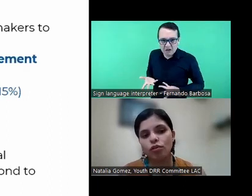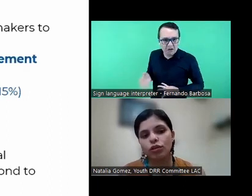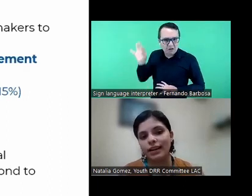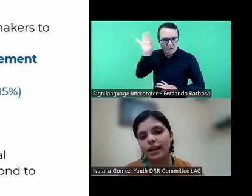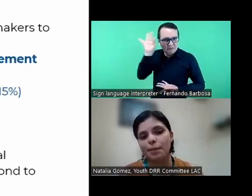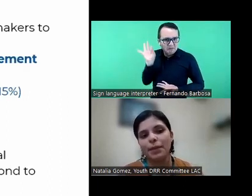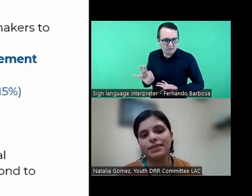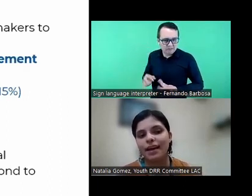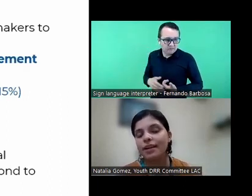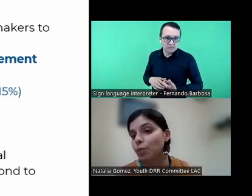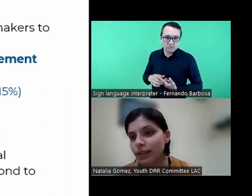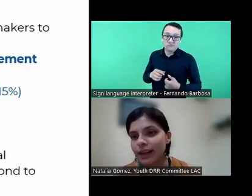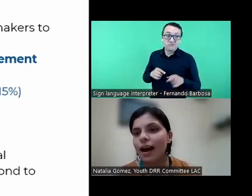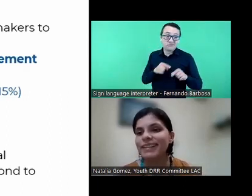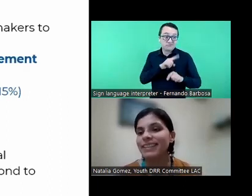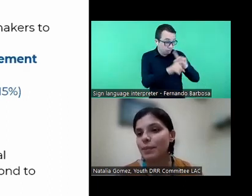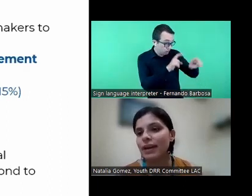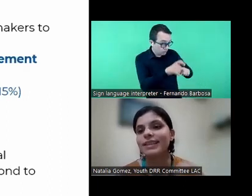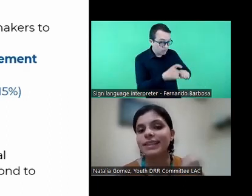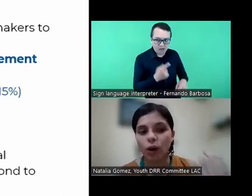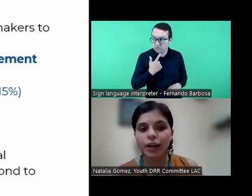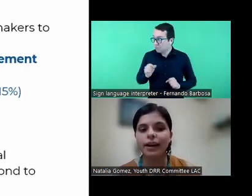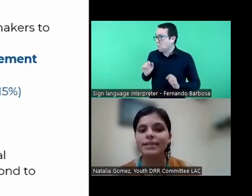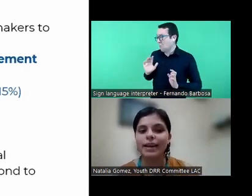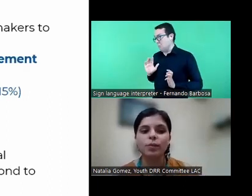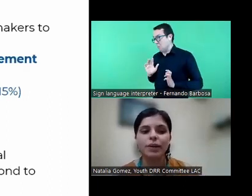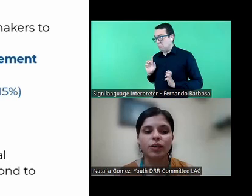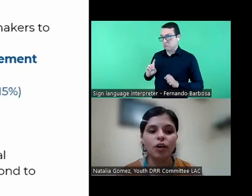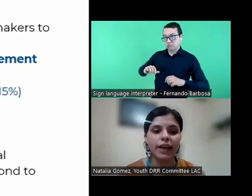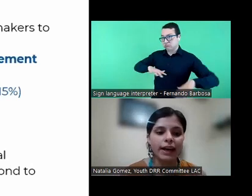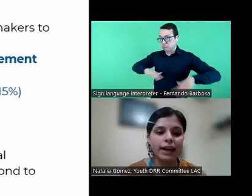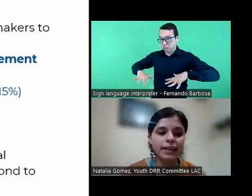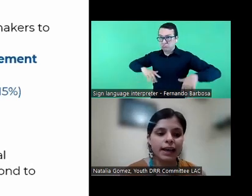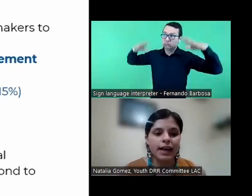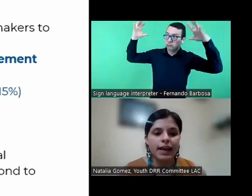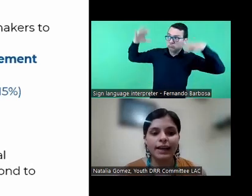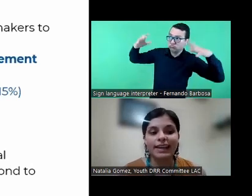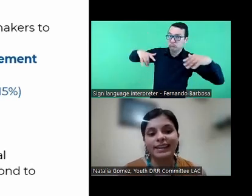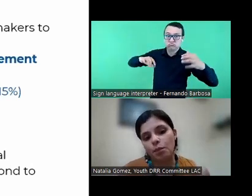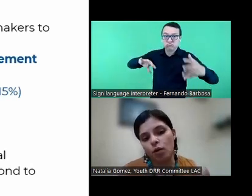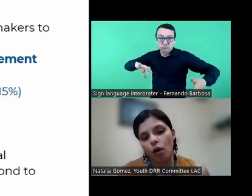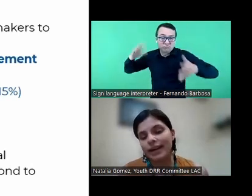Sendai framework. They also mentioned that our countries do not have the capacity to respond to these